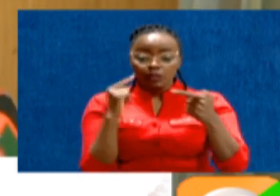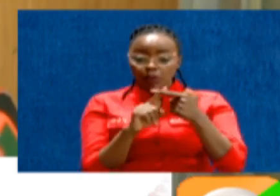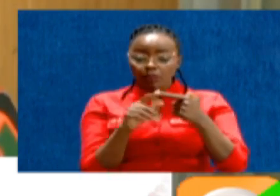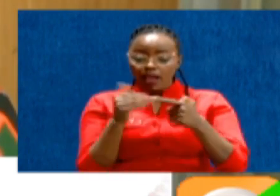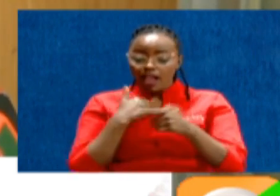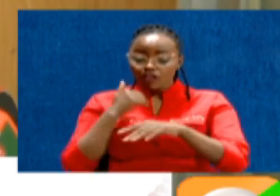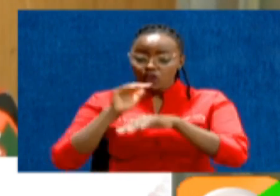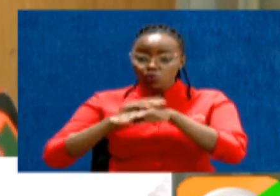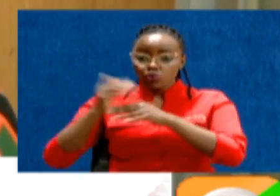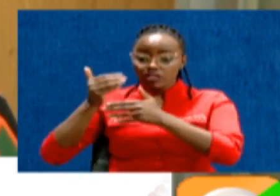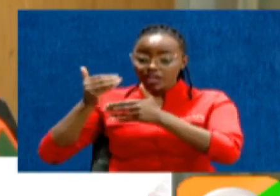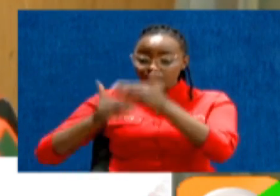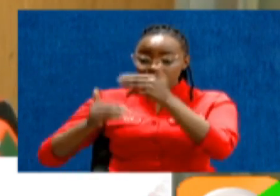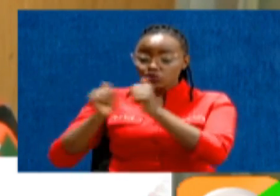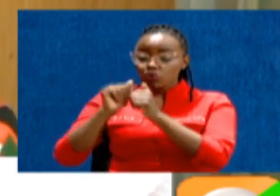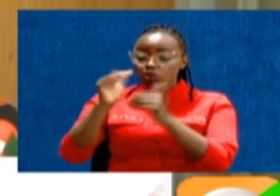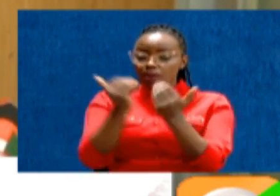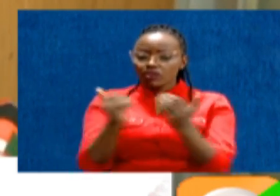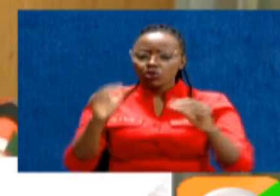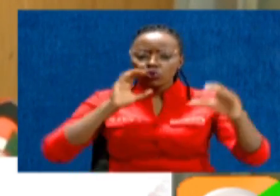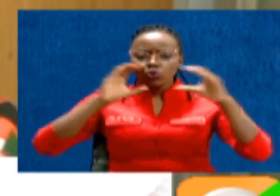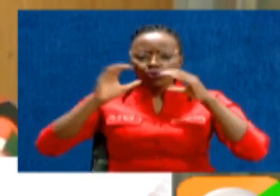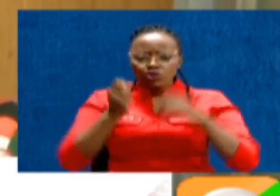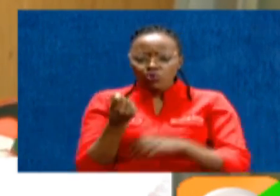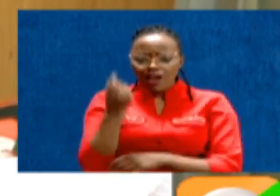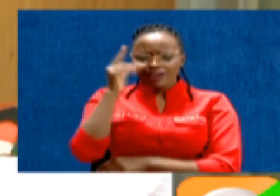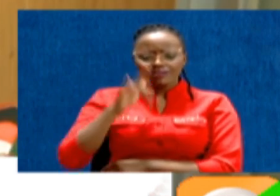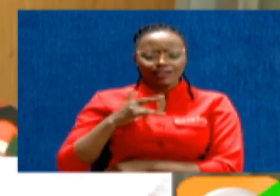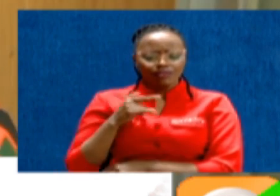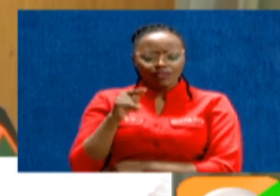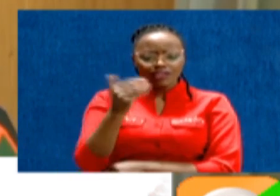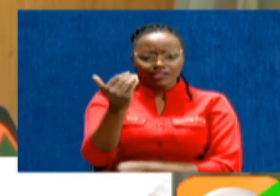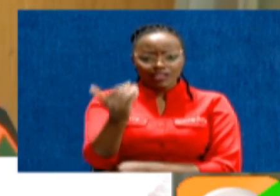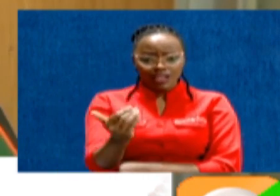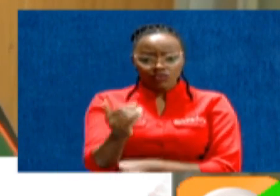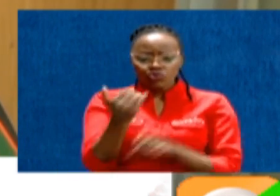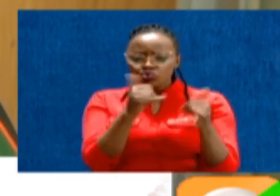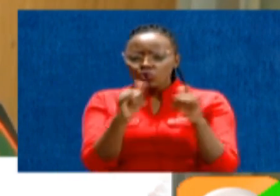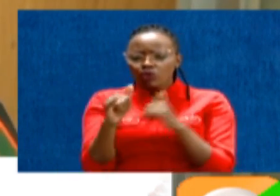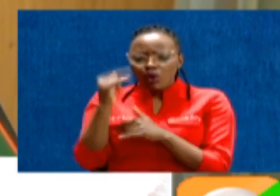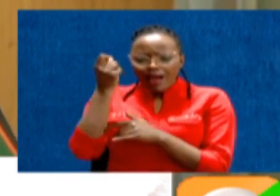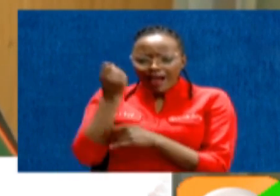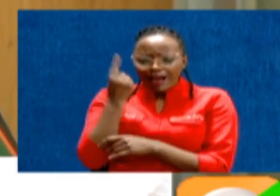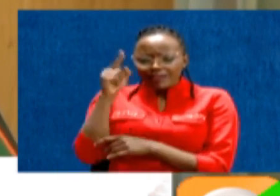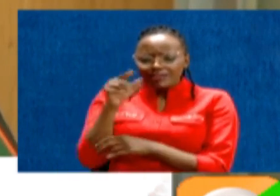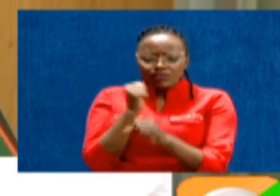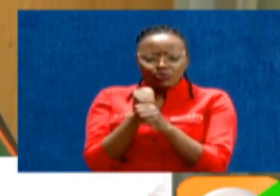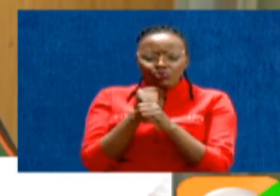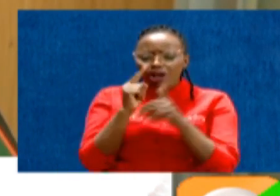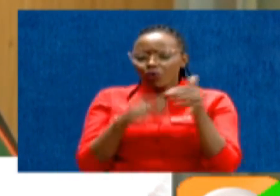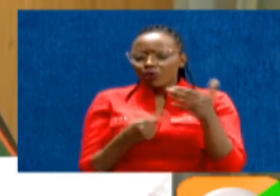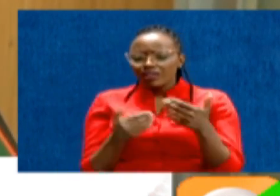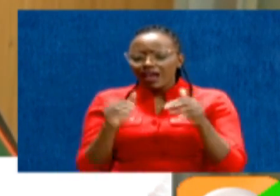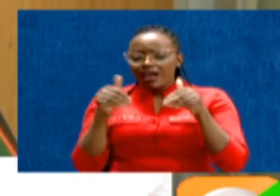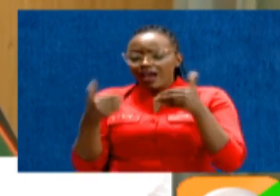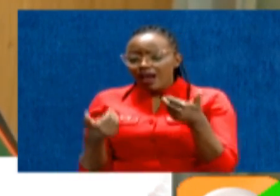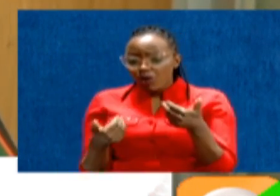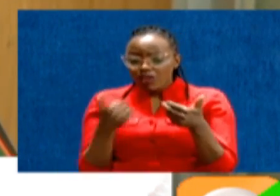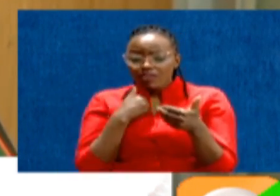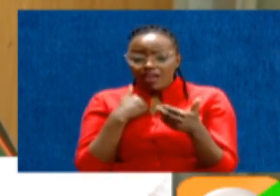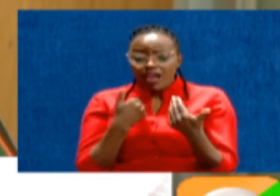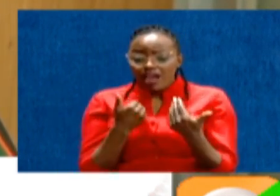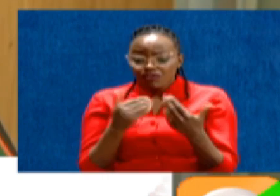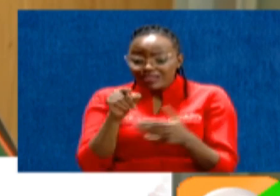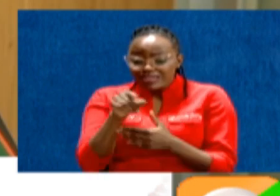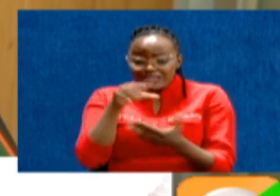child. Communicate, understand the feelings of this child. Get to know what they are going through, how they are taking this whole situation